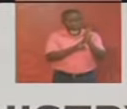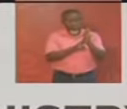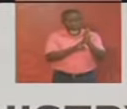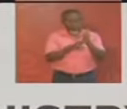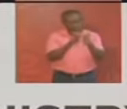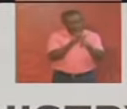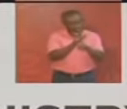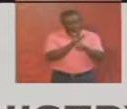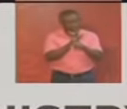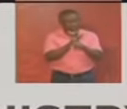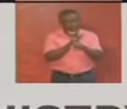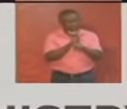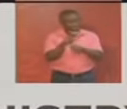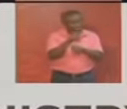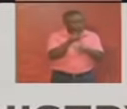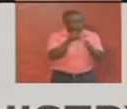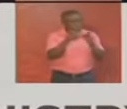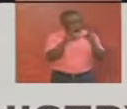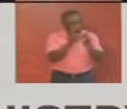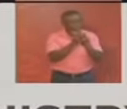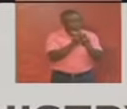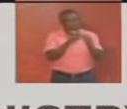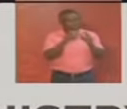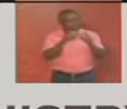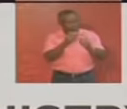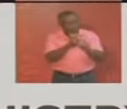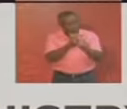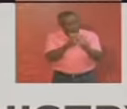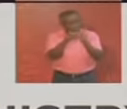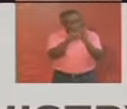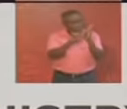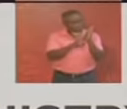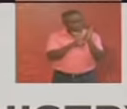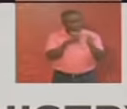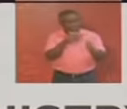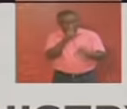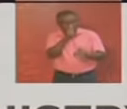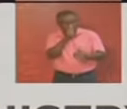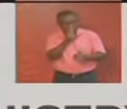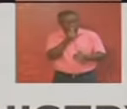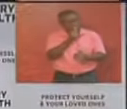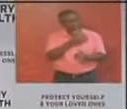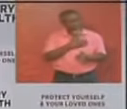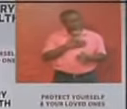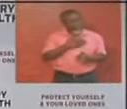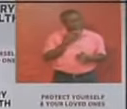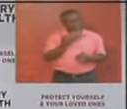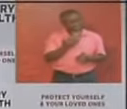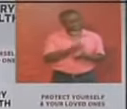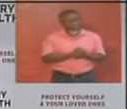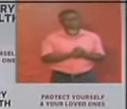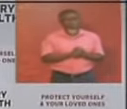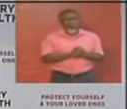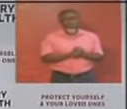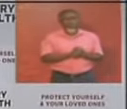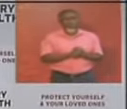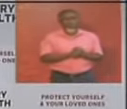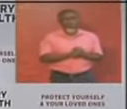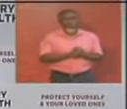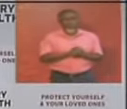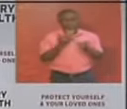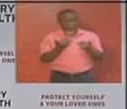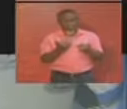exercising patience and for following the Ministry of Health and National Security's policies. Thank you. Thank you very much. We go to Dr.